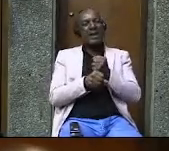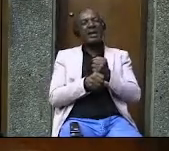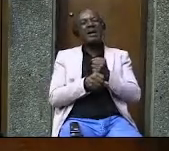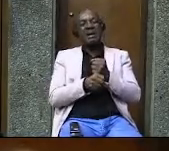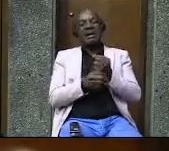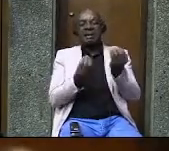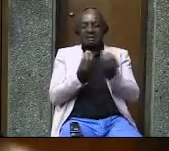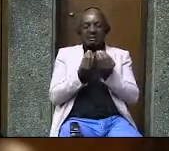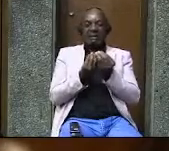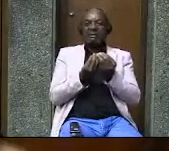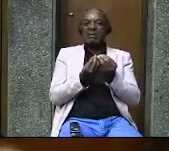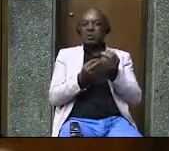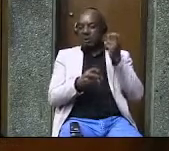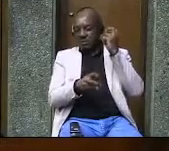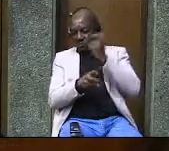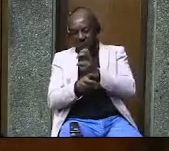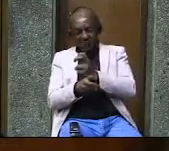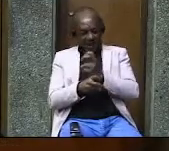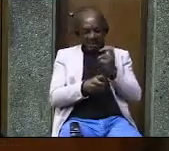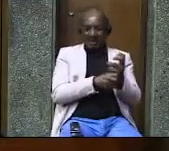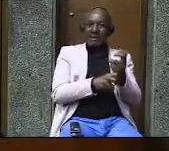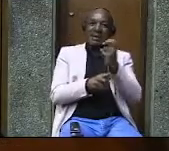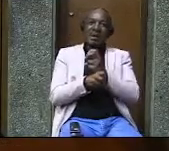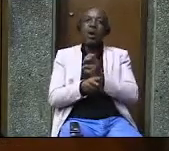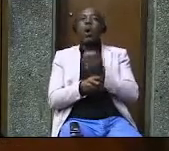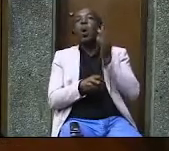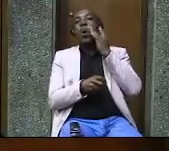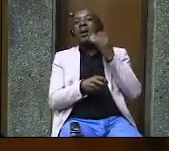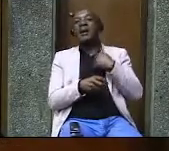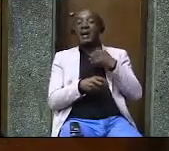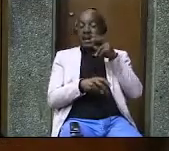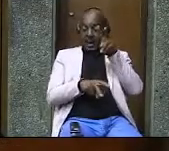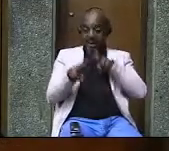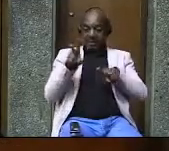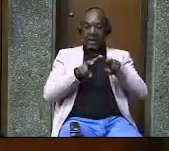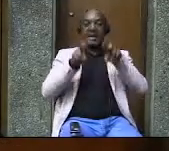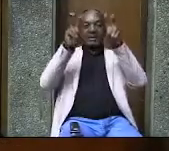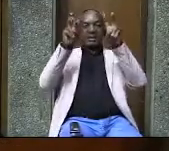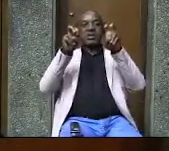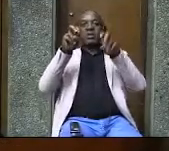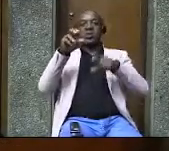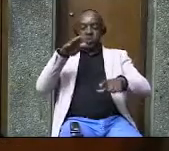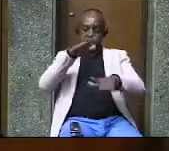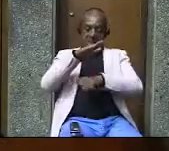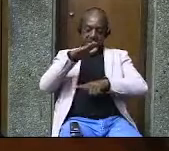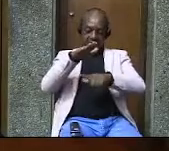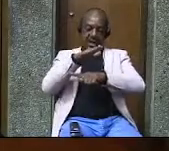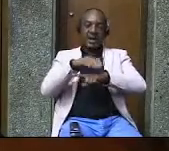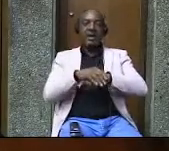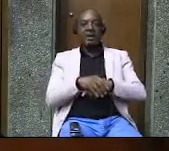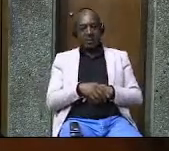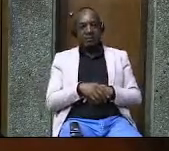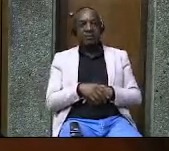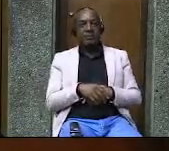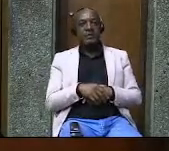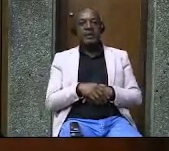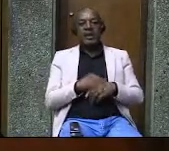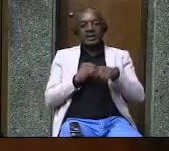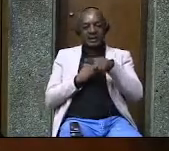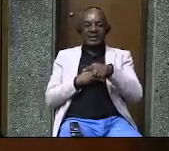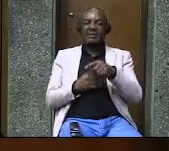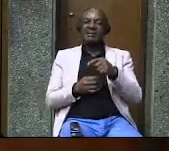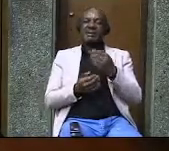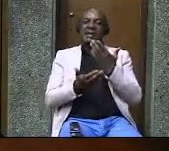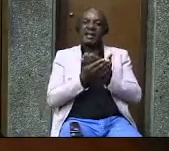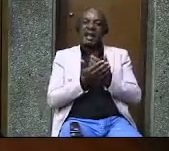of finality relating to the compensation, it should halt the expropriation process until it has been